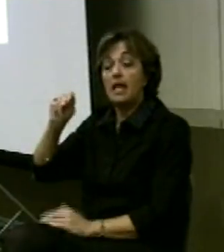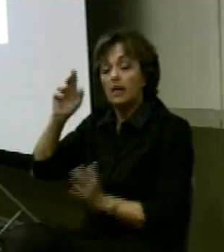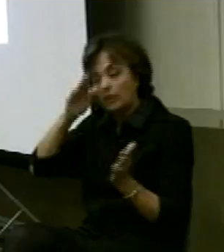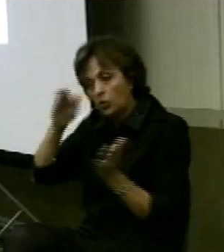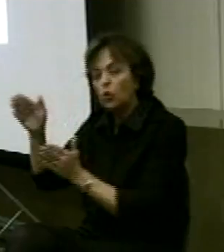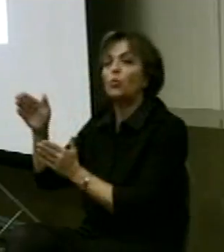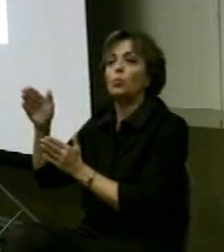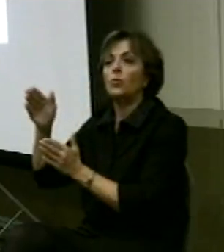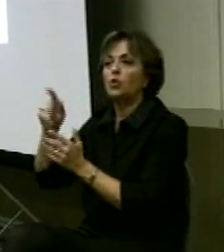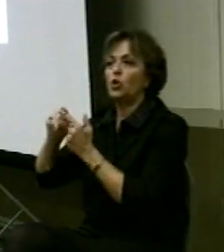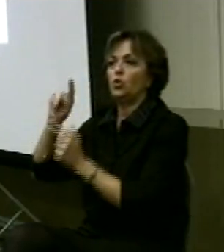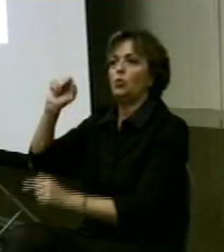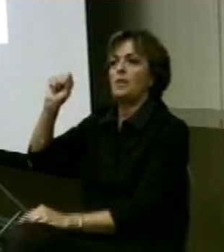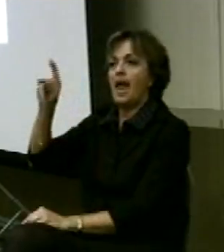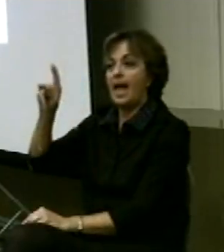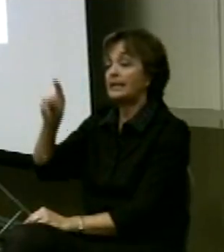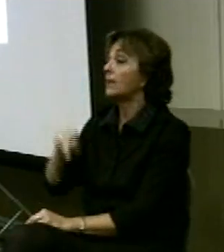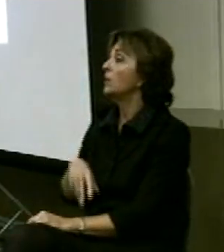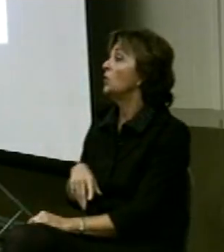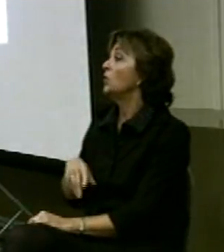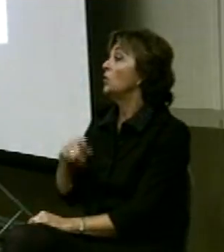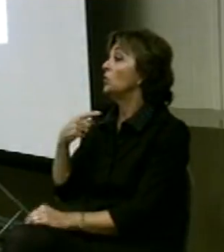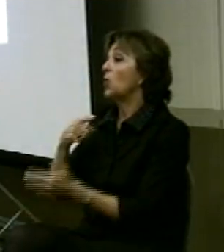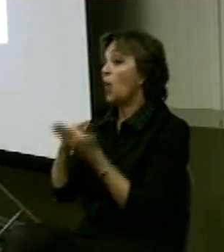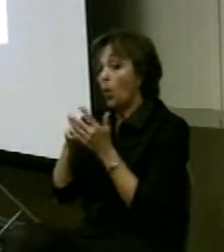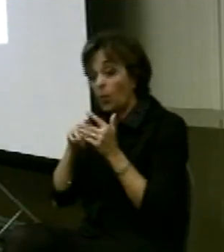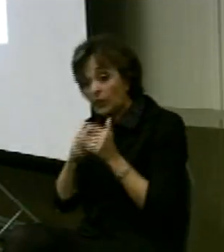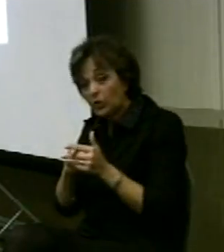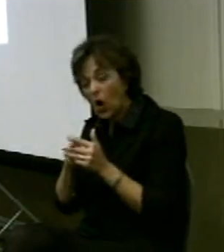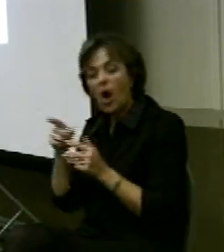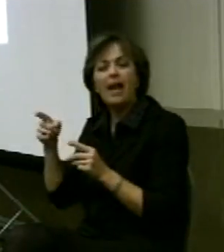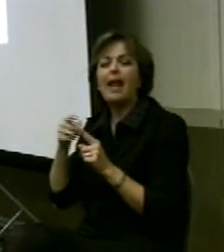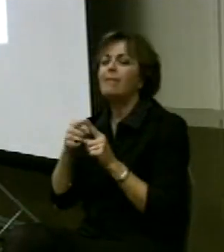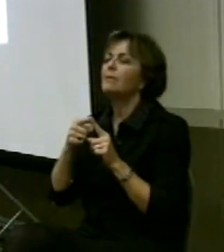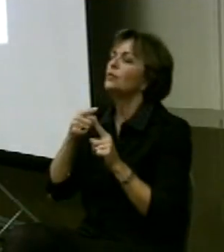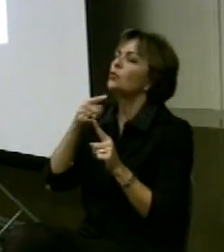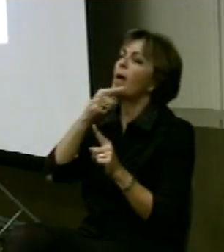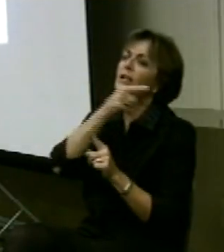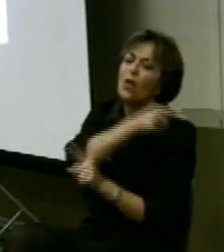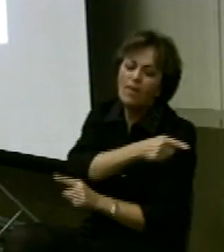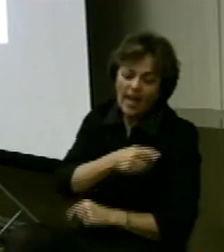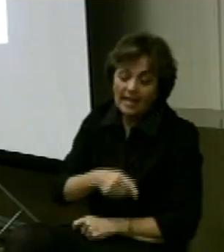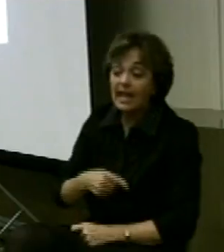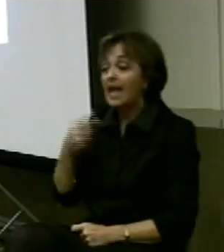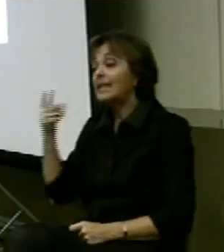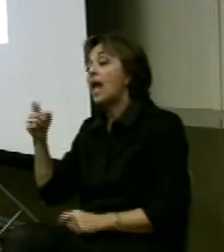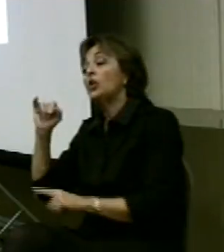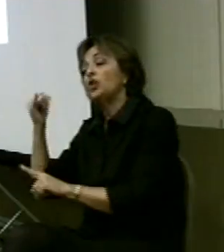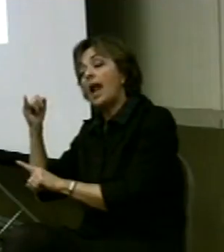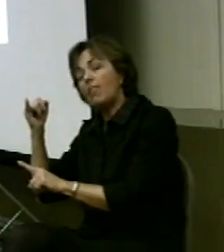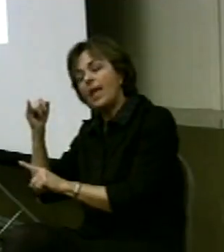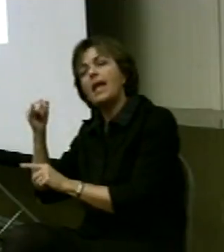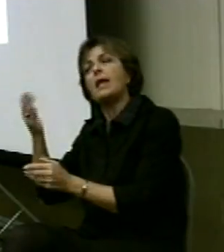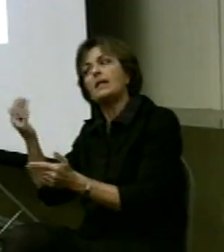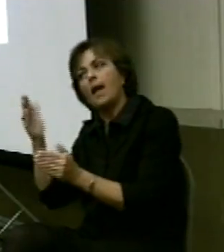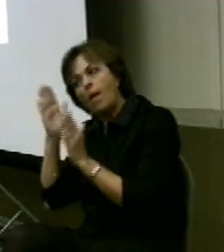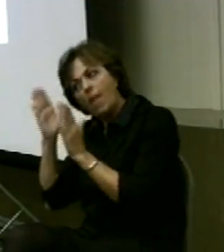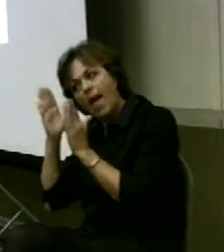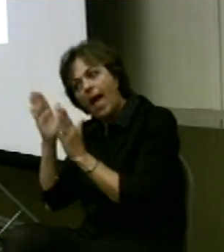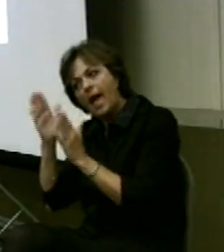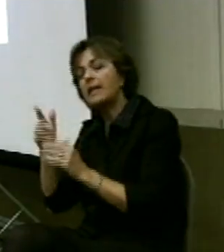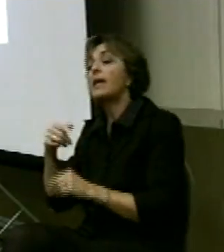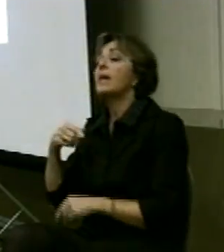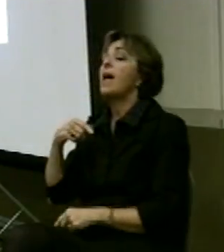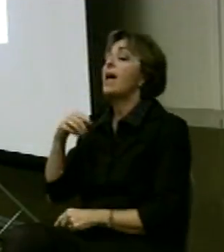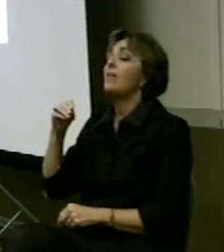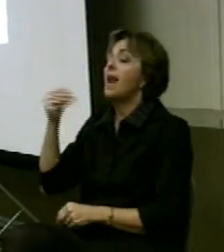return to task. So we get started, Jonathan strays off task, I tell Jonathan come back. When I tell him that, I give